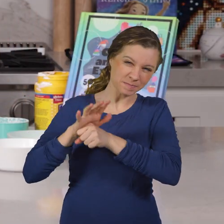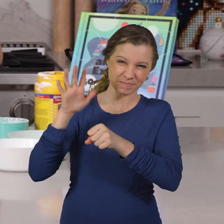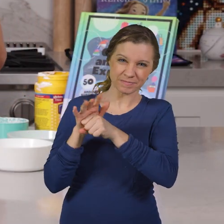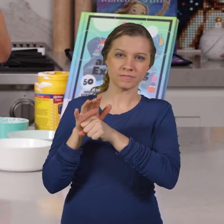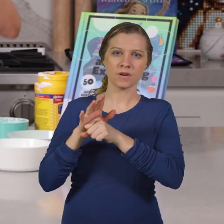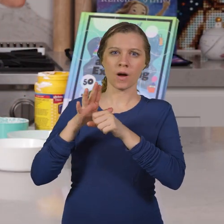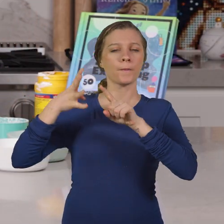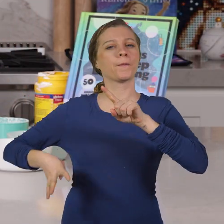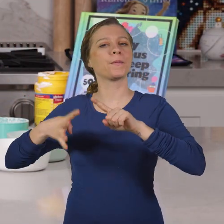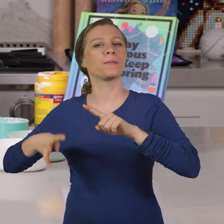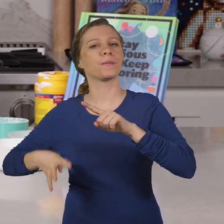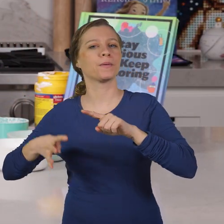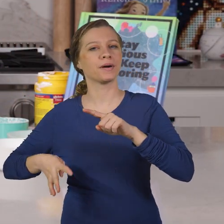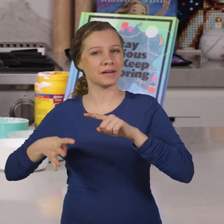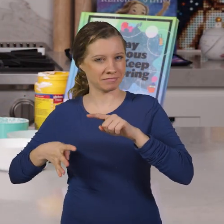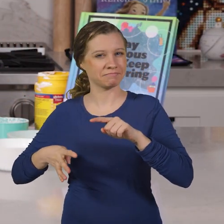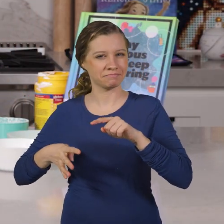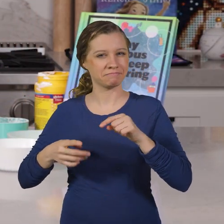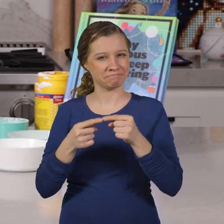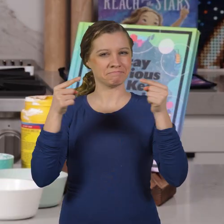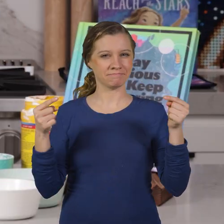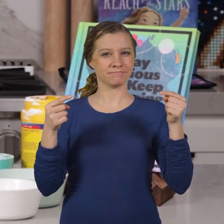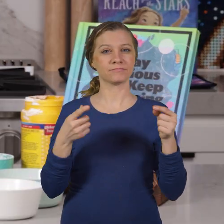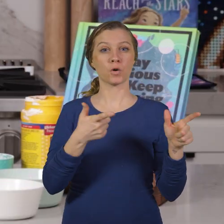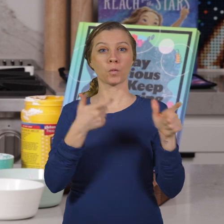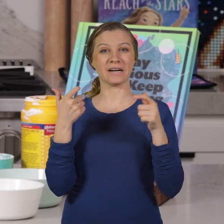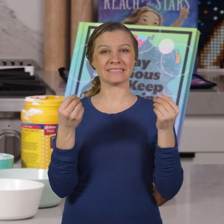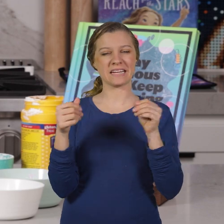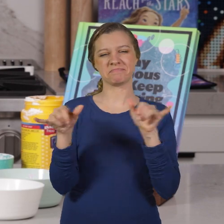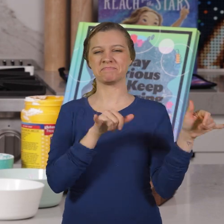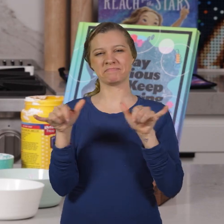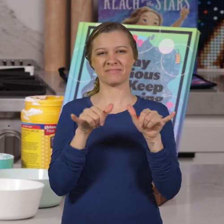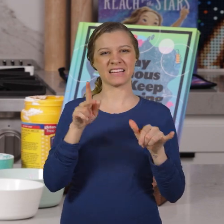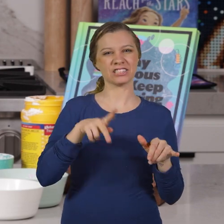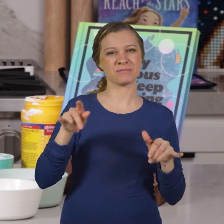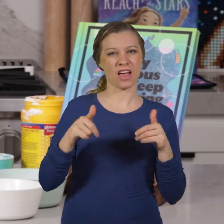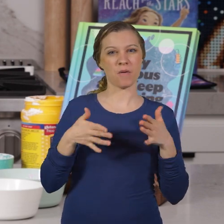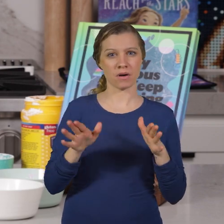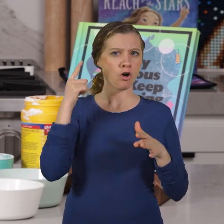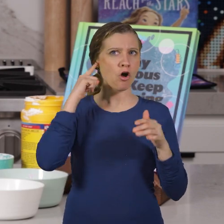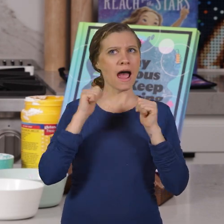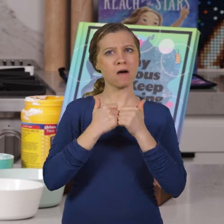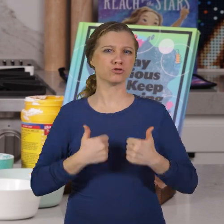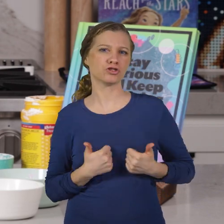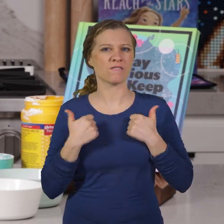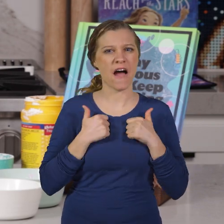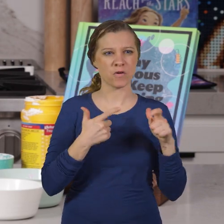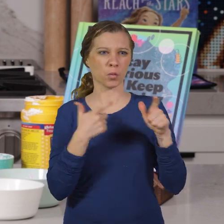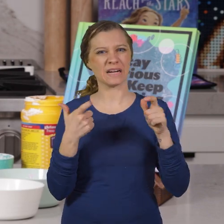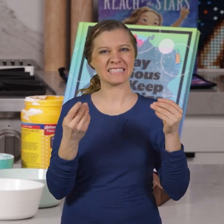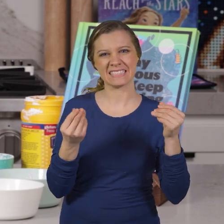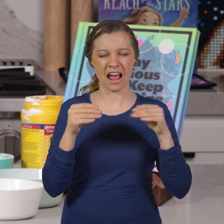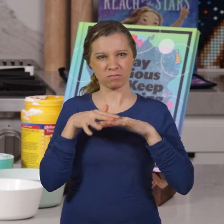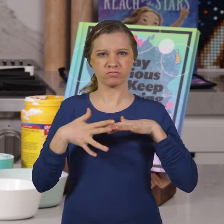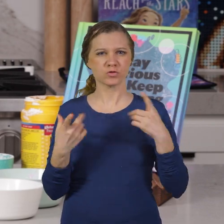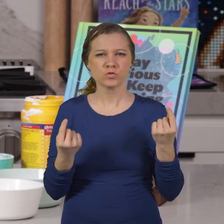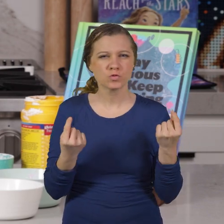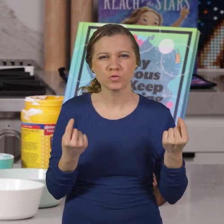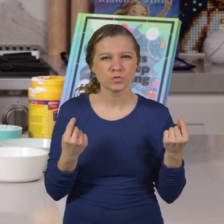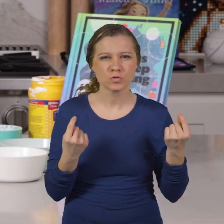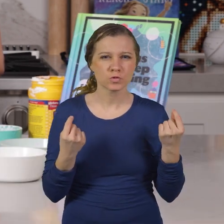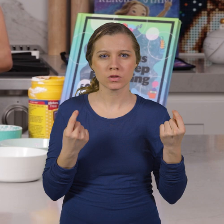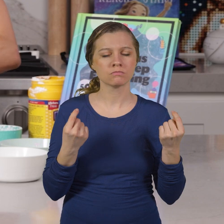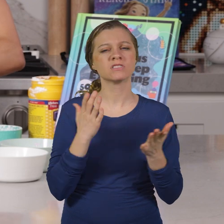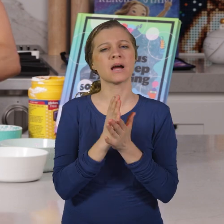to ketchup, it acts more like a liquid. Quicksand is very similar to ketchup in that way. If you've ever heard of how you survive quicksand, what